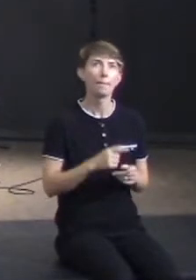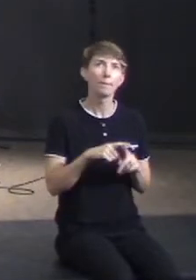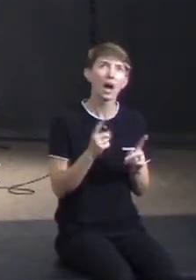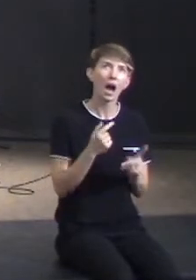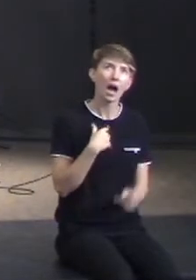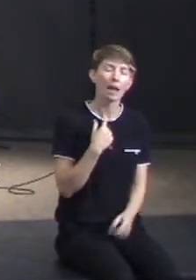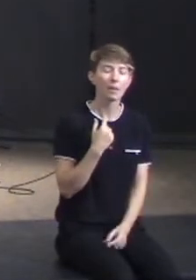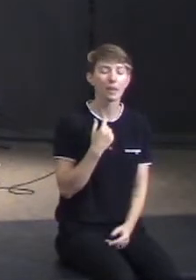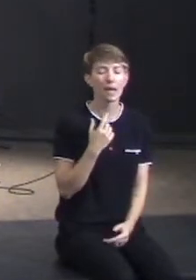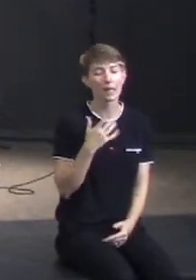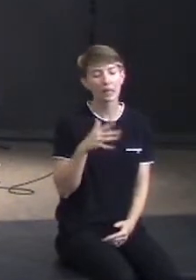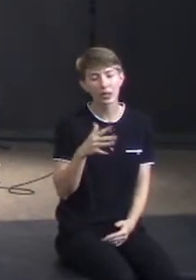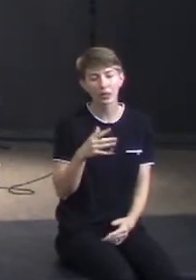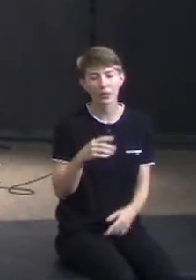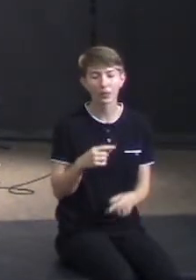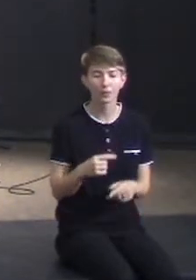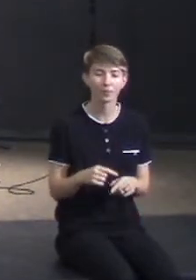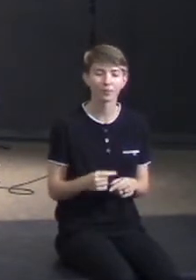Amen.